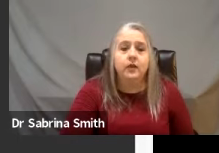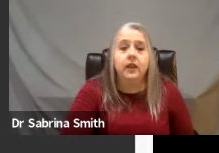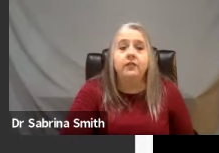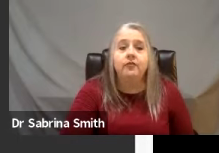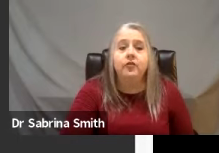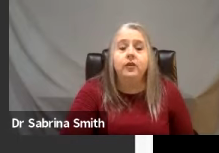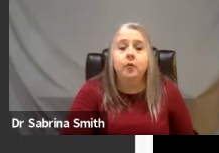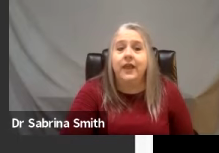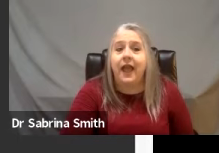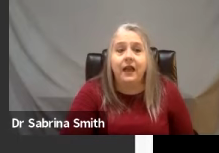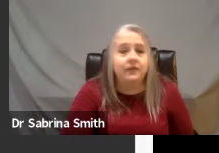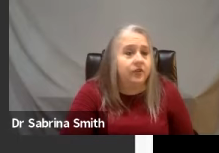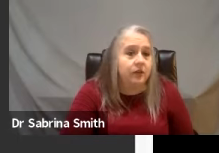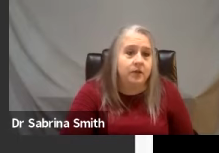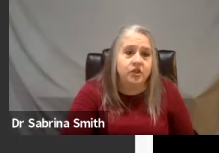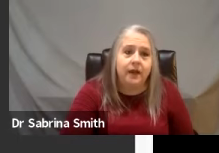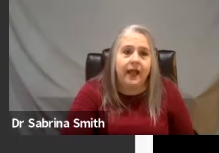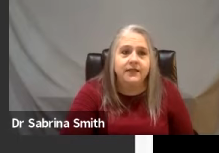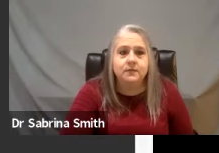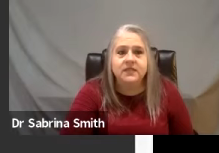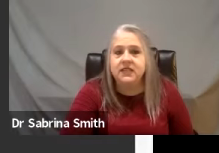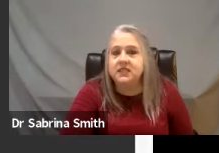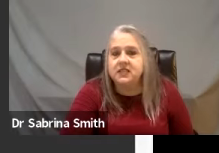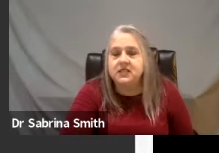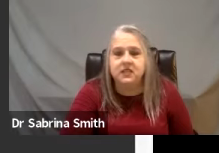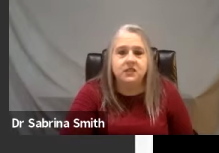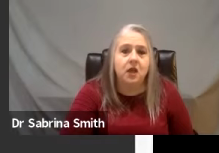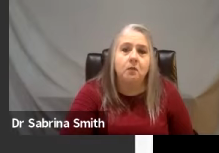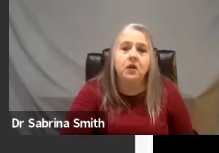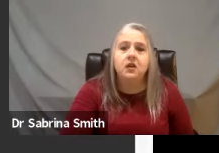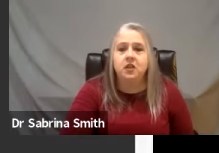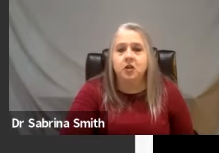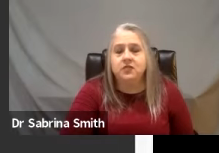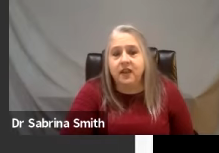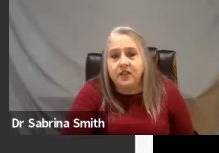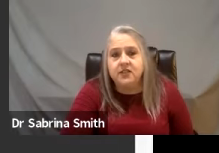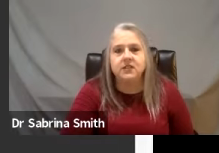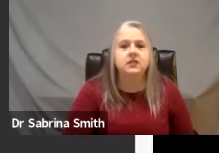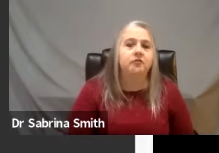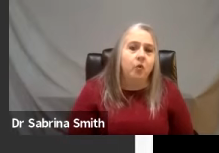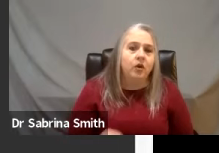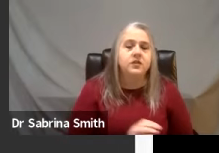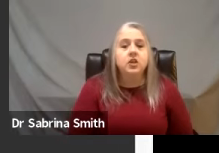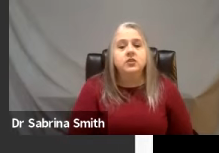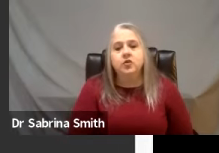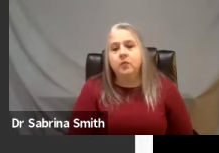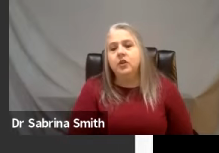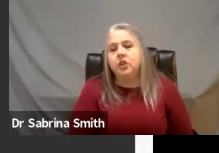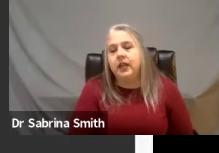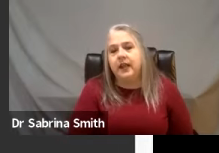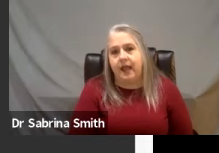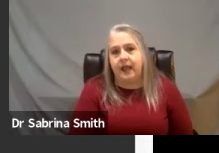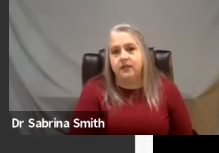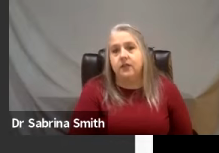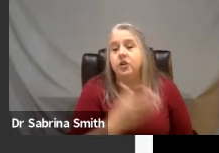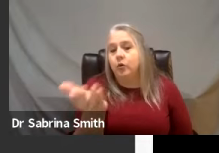So if we have, she might've had some 6s and some, 7s and some 4s. So then we're